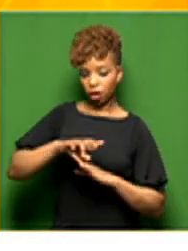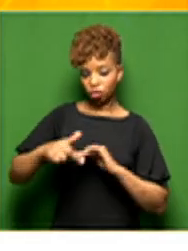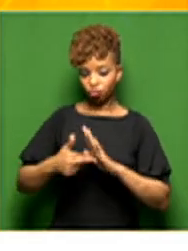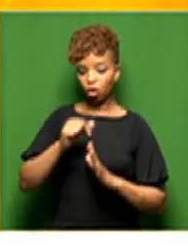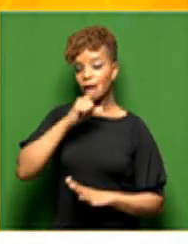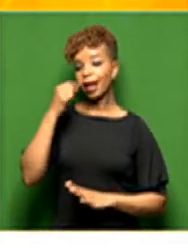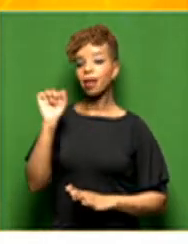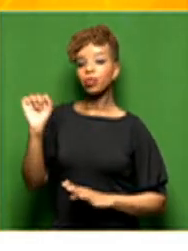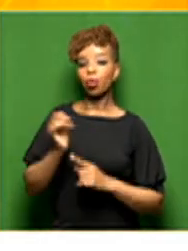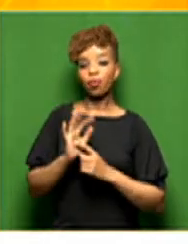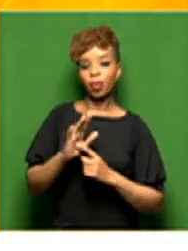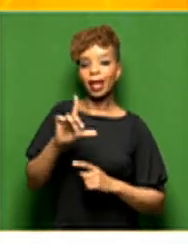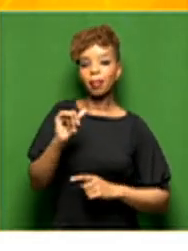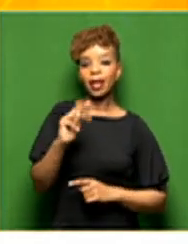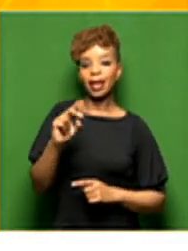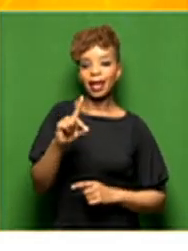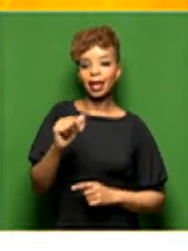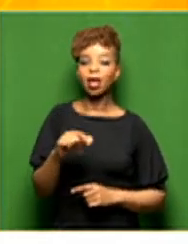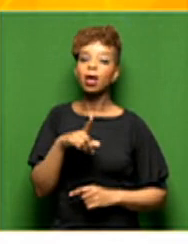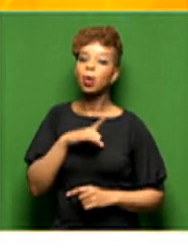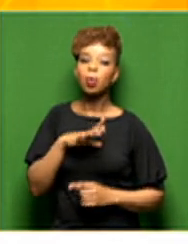through what drew you to this character.